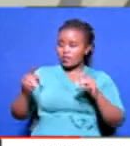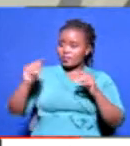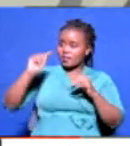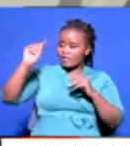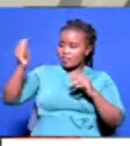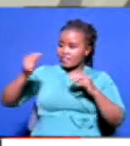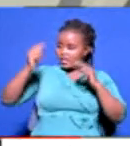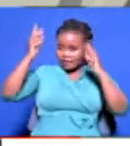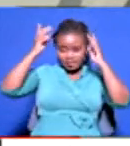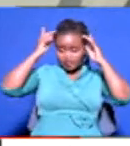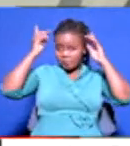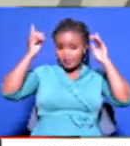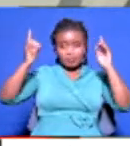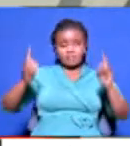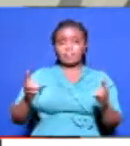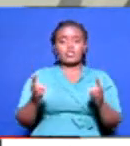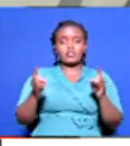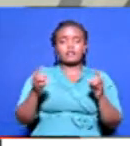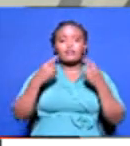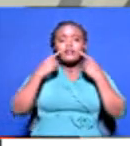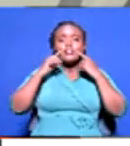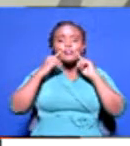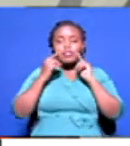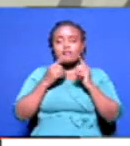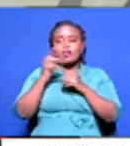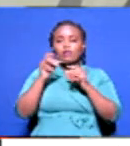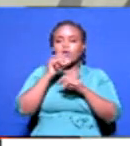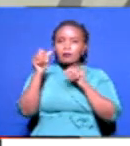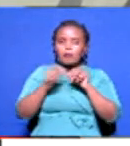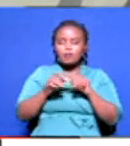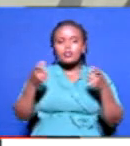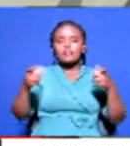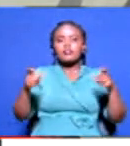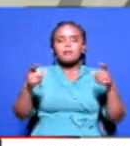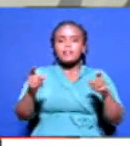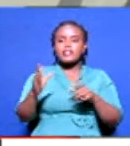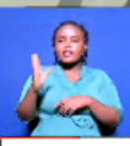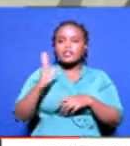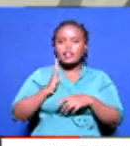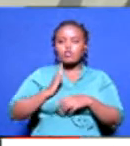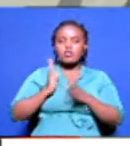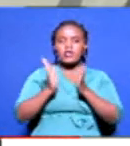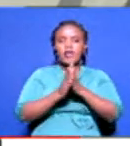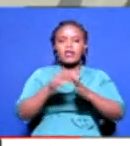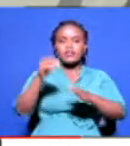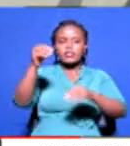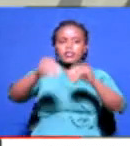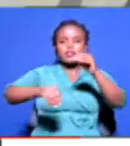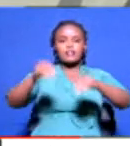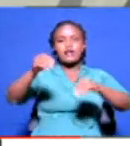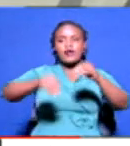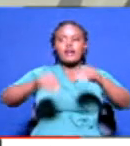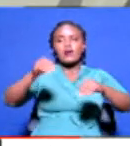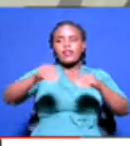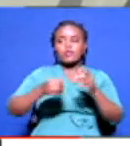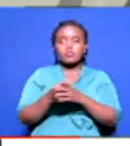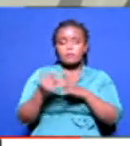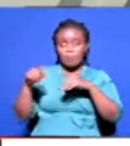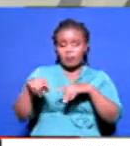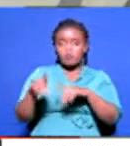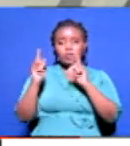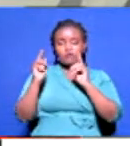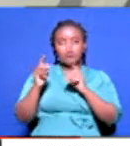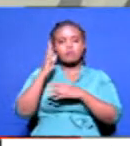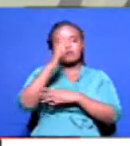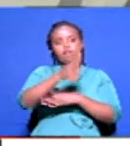about media security and election from Norfolk. She'll be joining us live, or she'll be coming to us live from